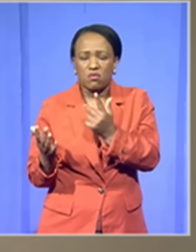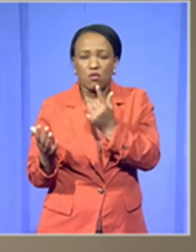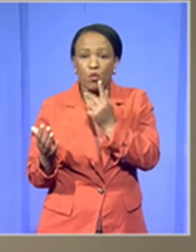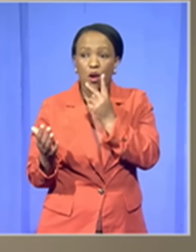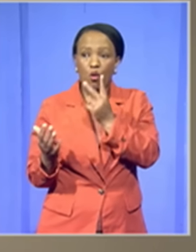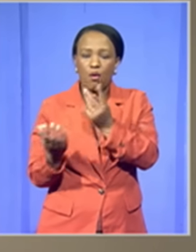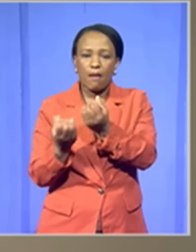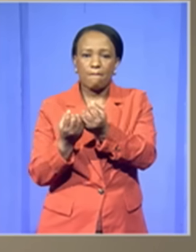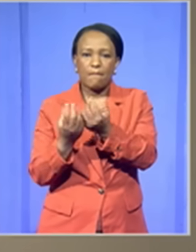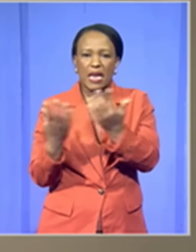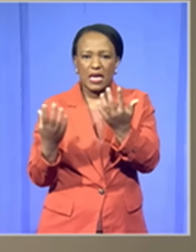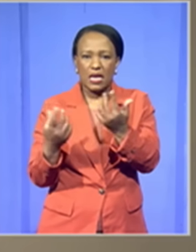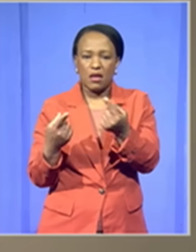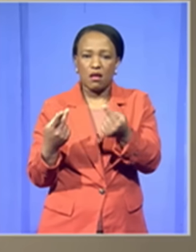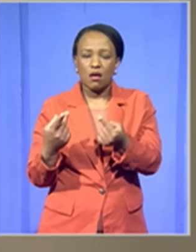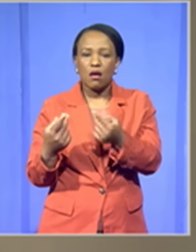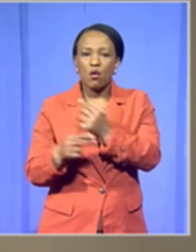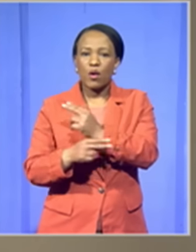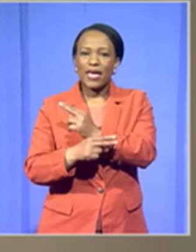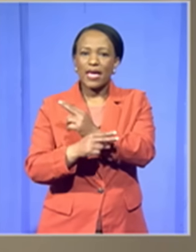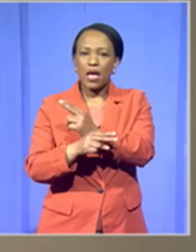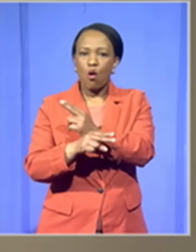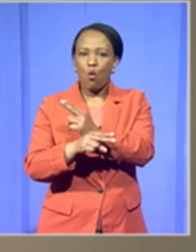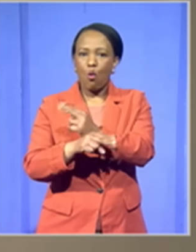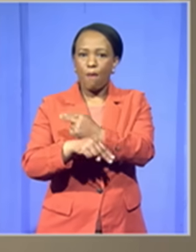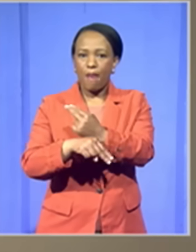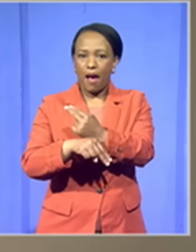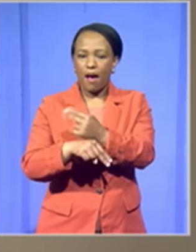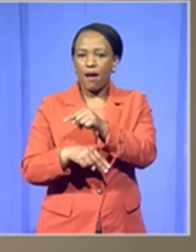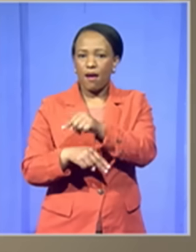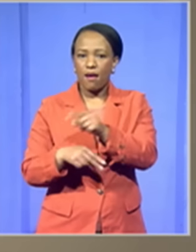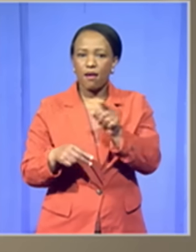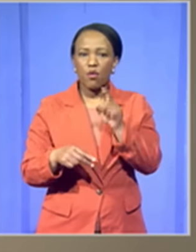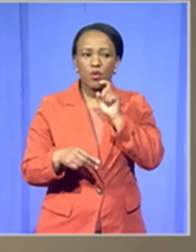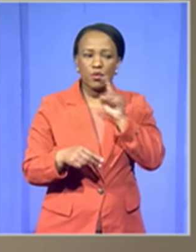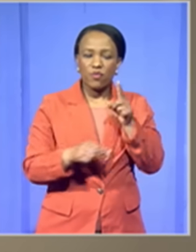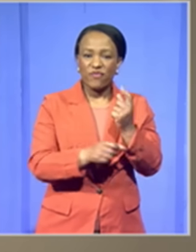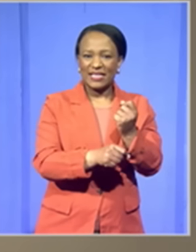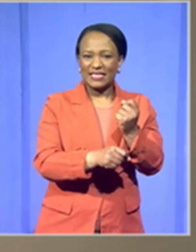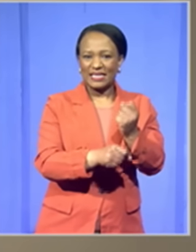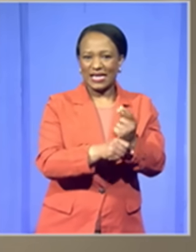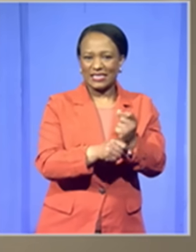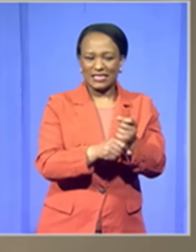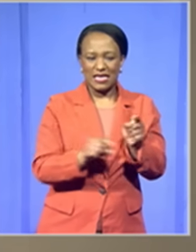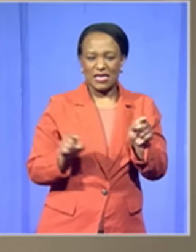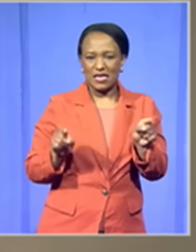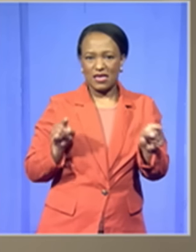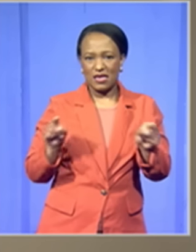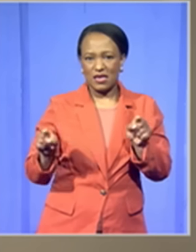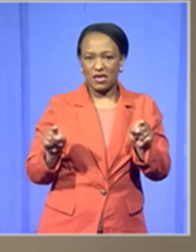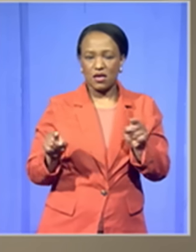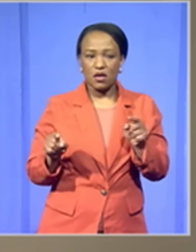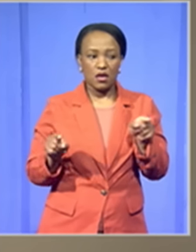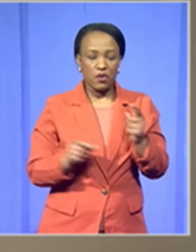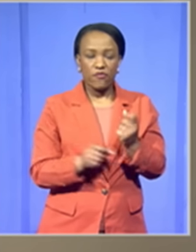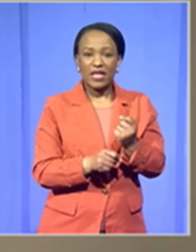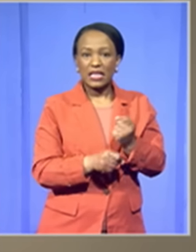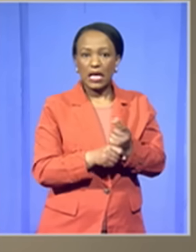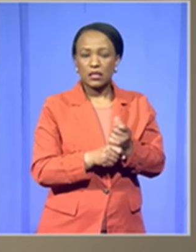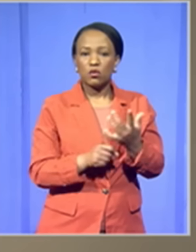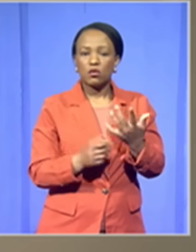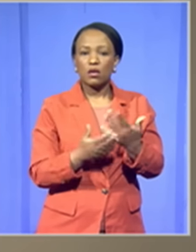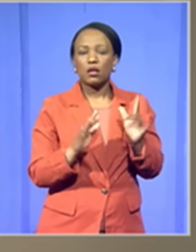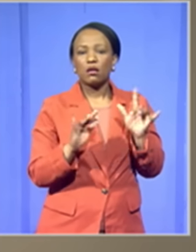o ka tlhokomela gantši e-hailing ge o e bapetša le tša rena tša ditekisi tša rena nako nngwe o kgona go ema nako ye itšego